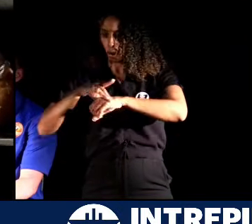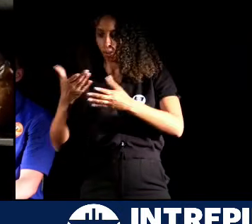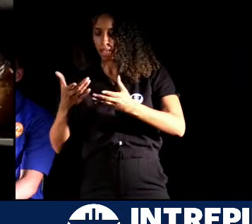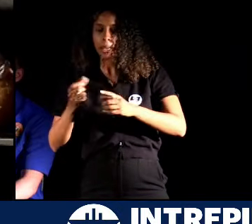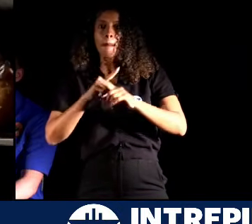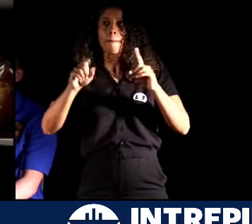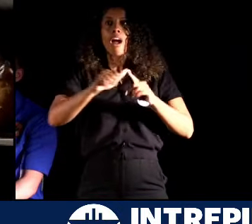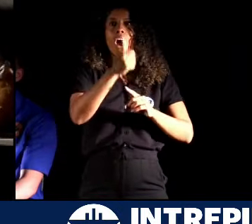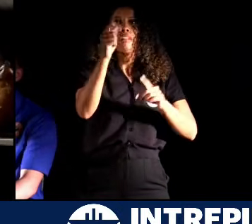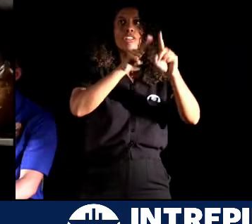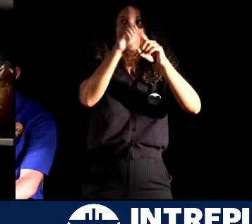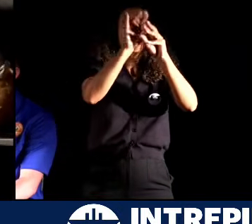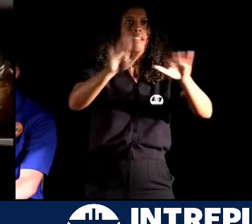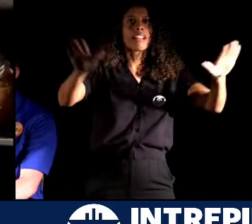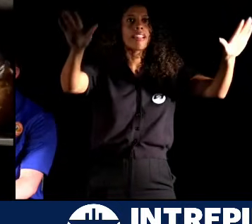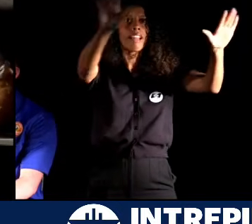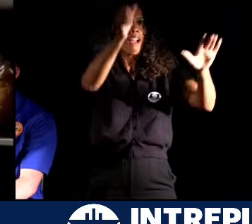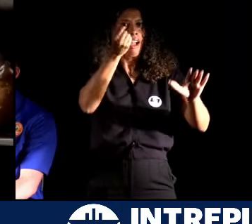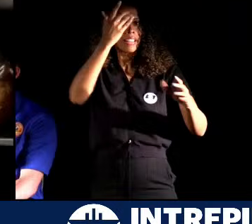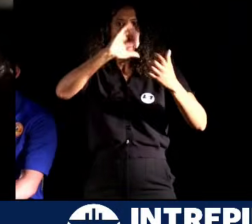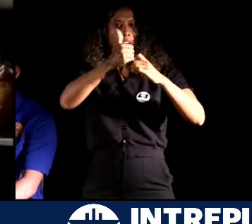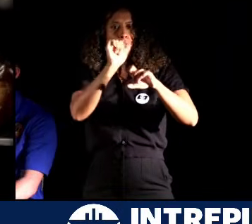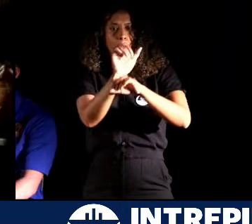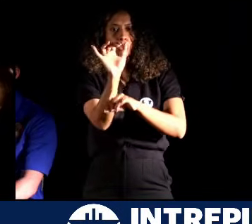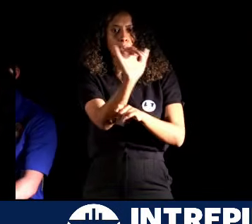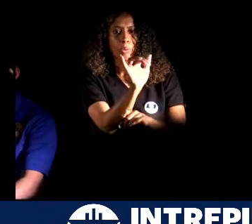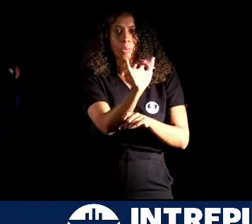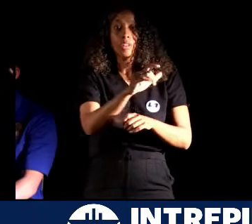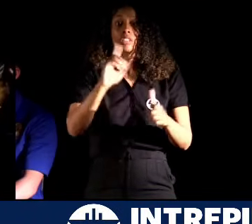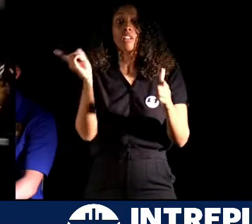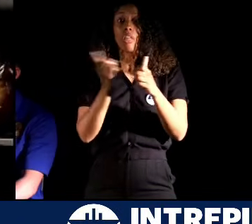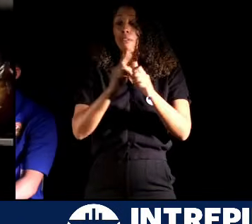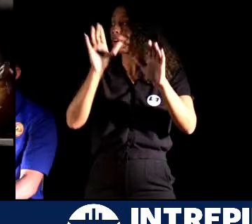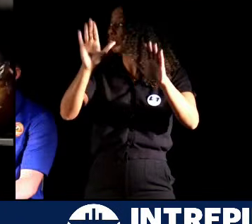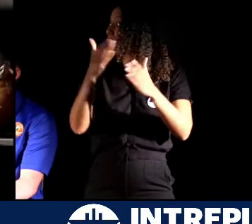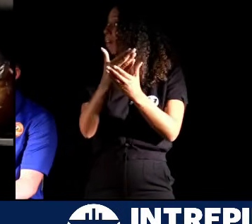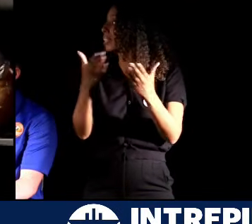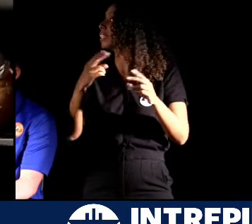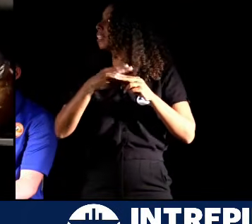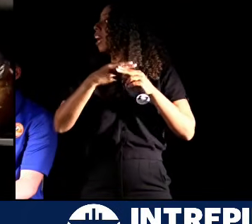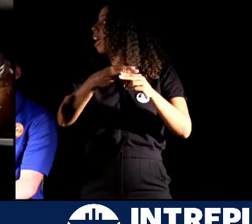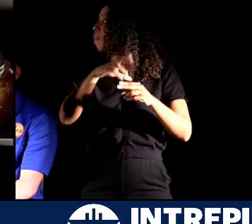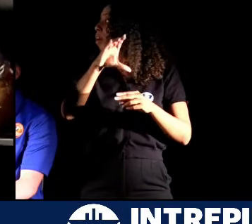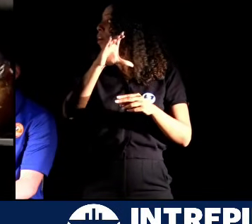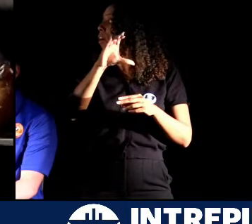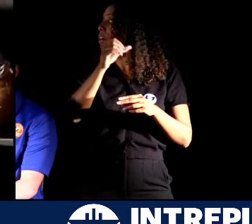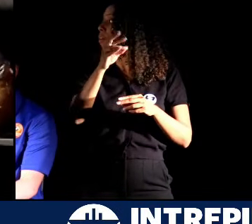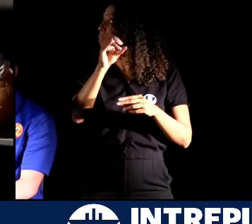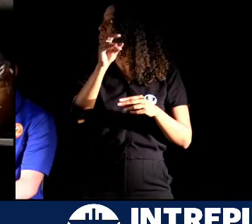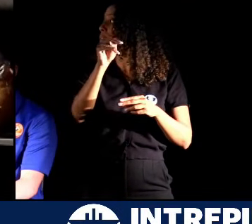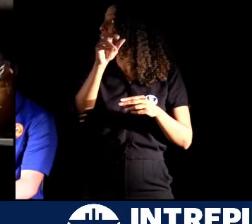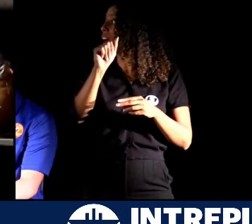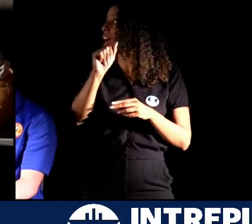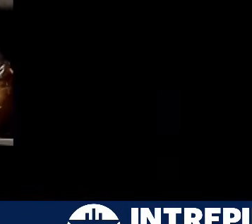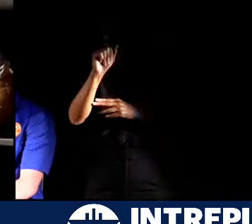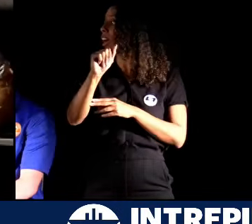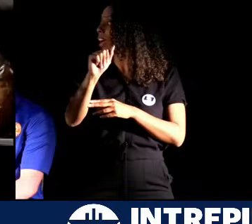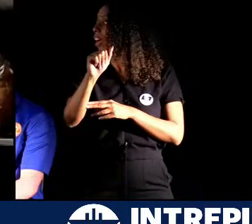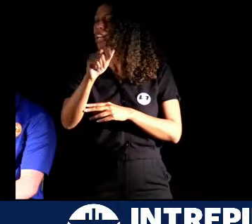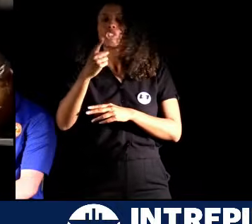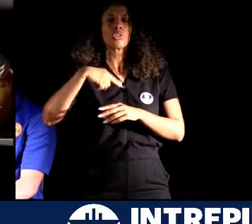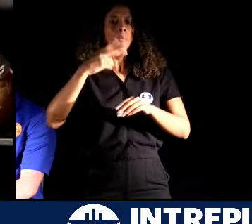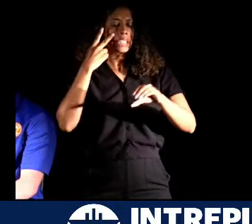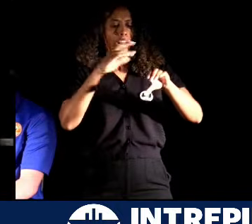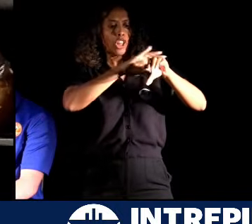well. The first phenomenon is what we call the coronal heating. When you look at the surface of the sun that we see